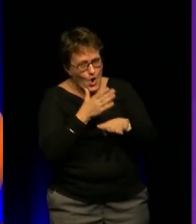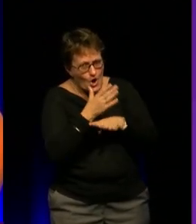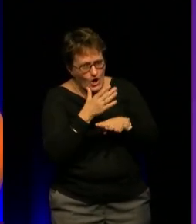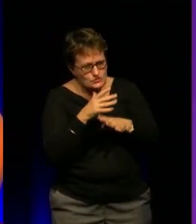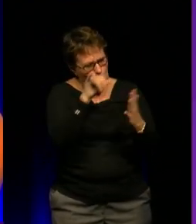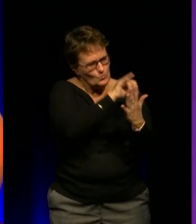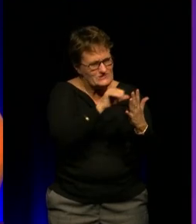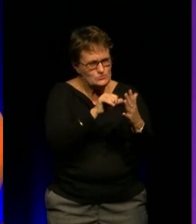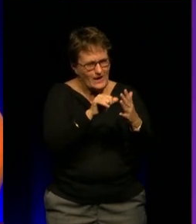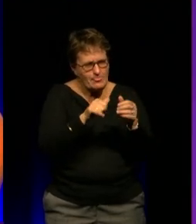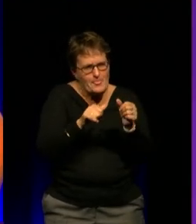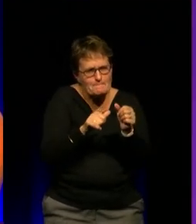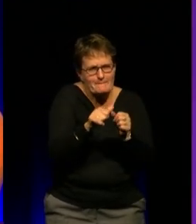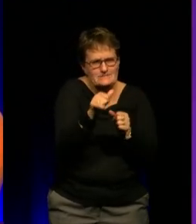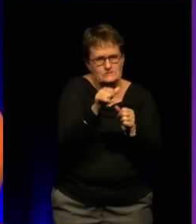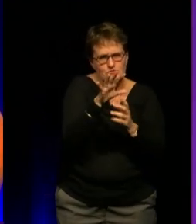likelihood couple.